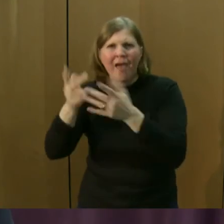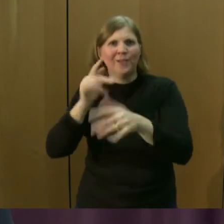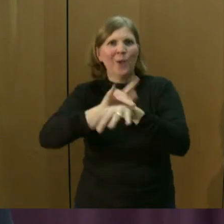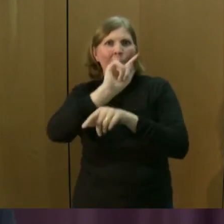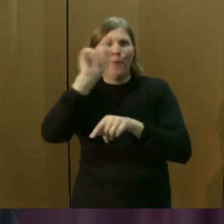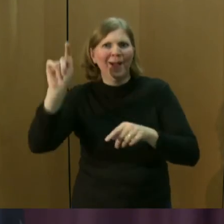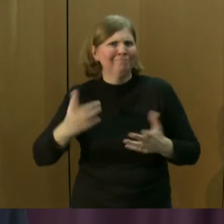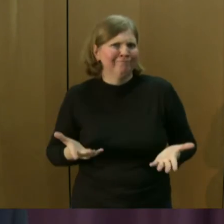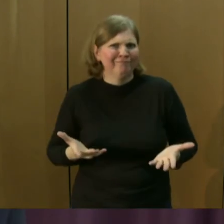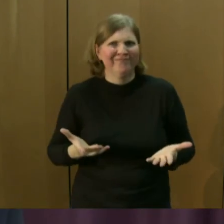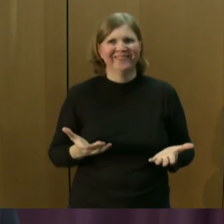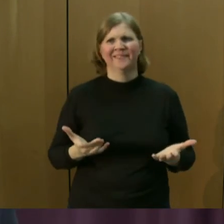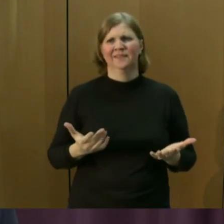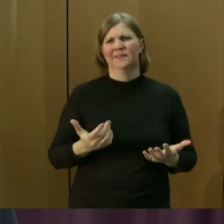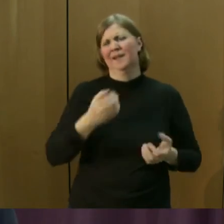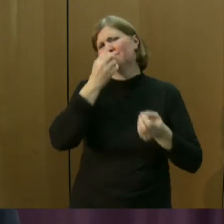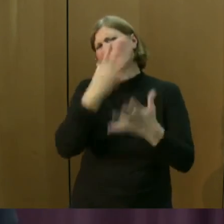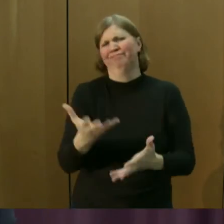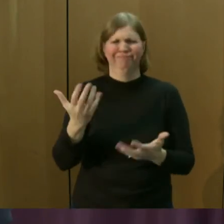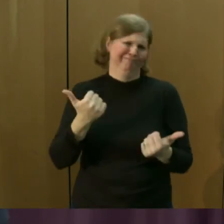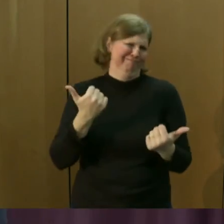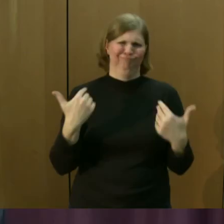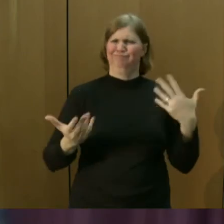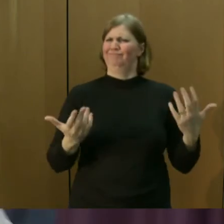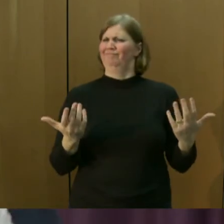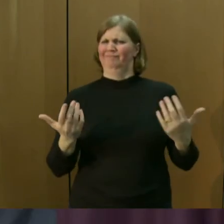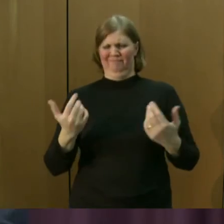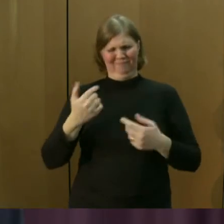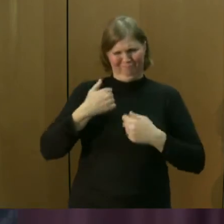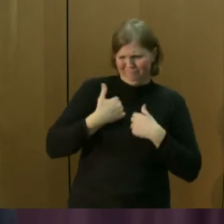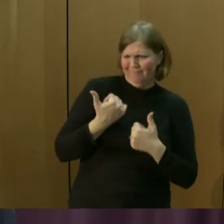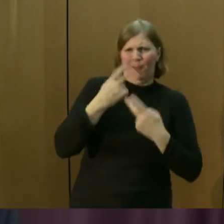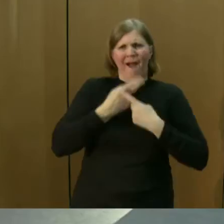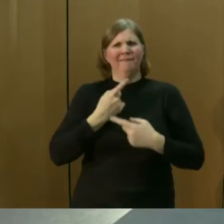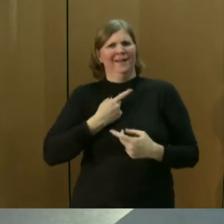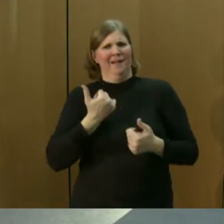after yourself, and be nice to people. If you're nice to people, they'll be nice to you.